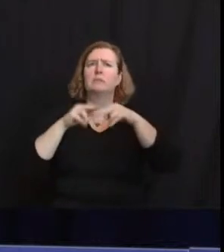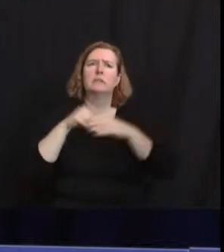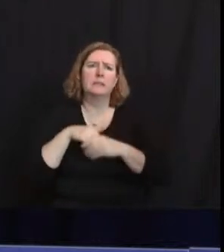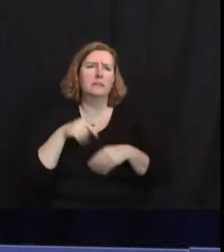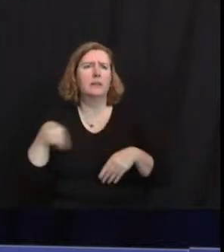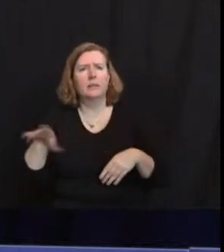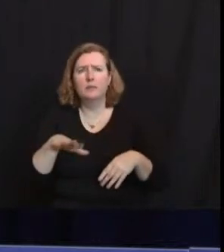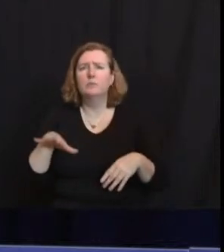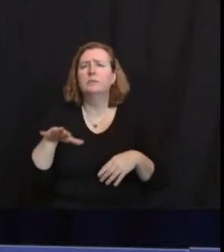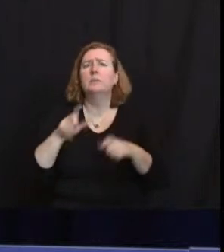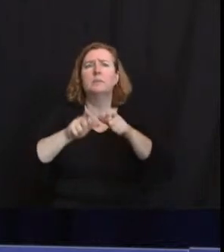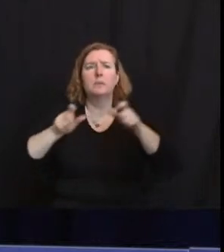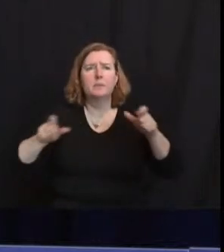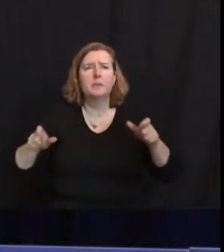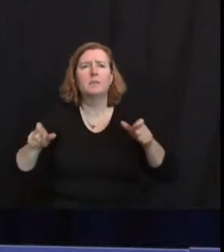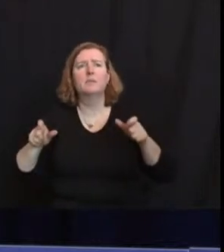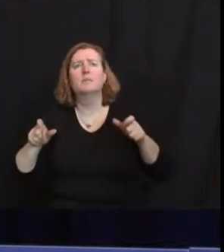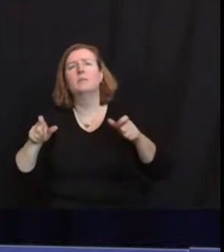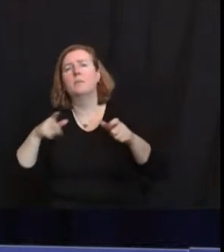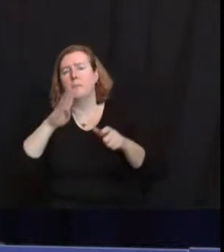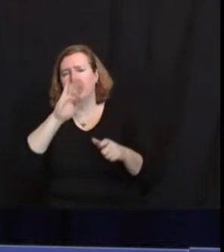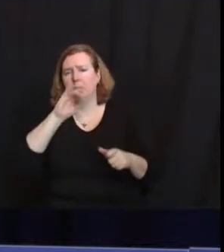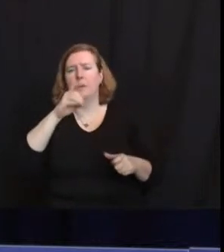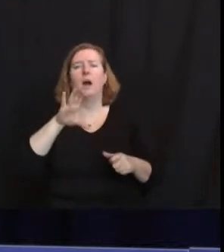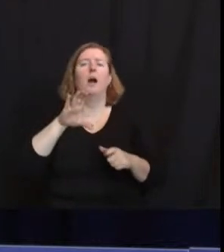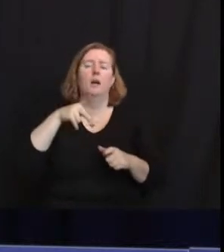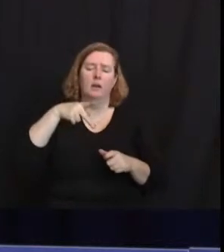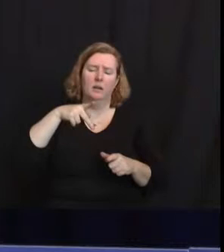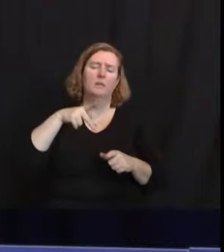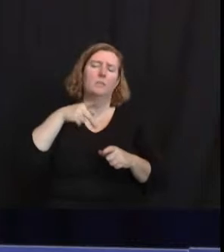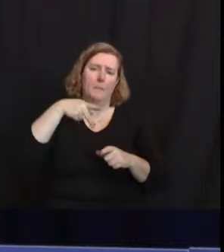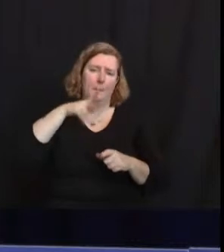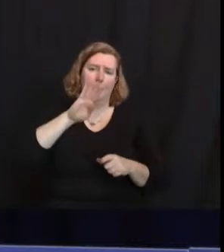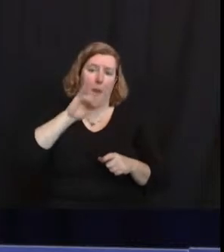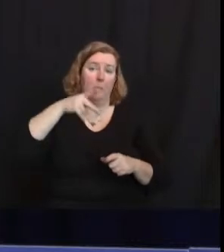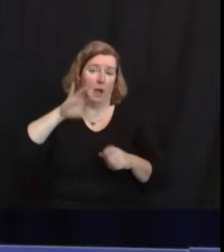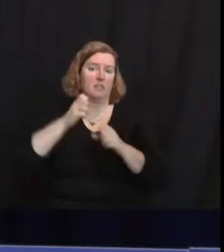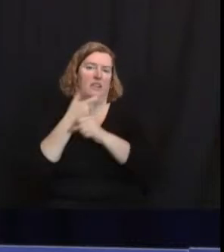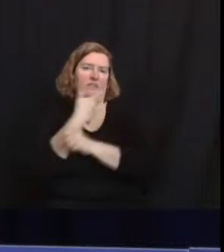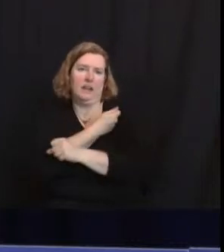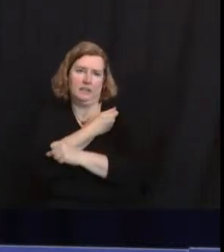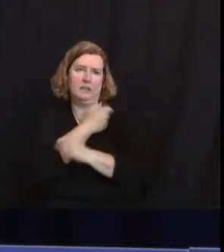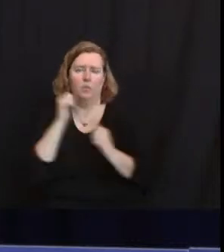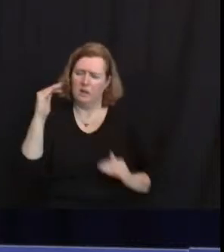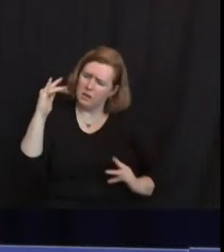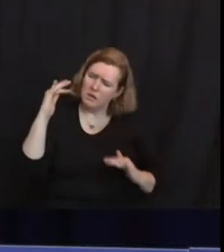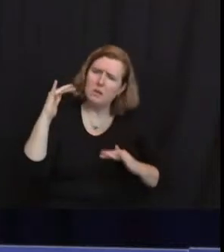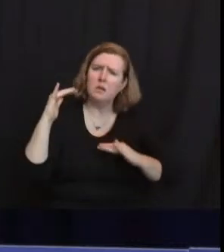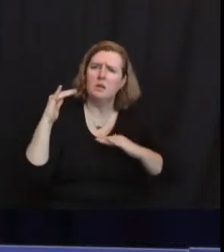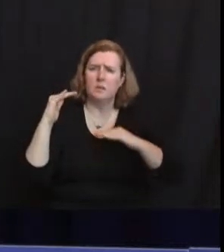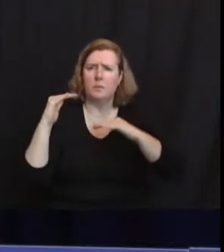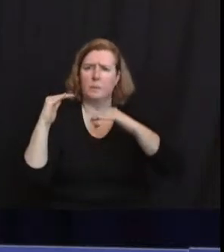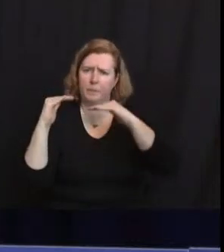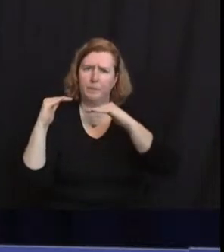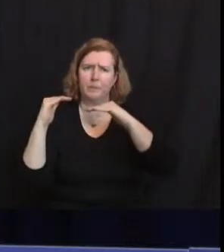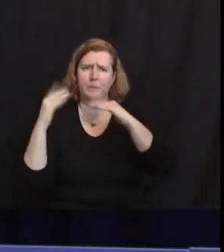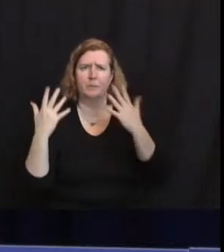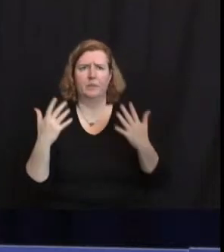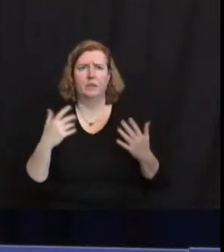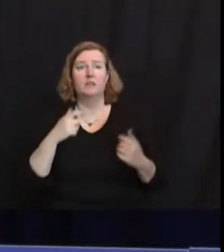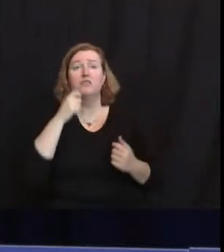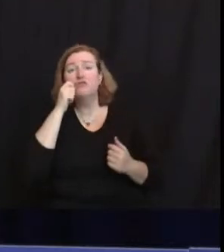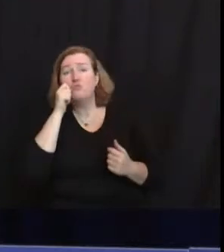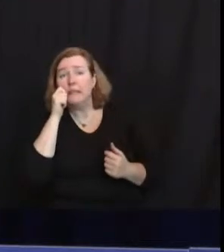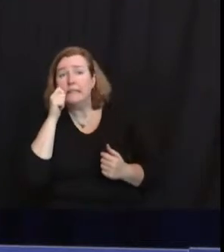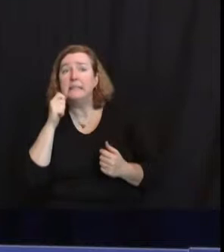populations receiving vaccinations throughout our state. But we have a long way to go. The race ethnicity breakdown is as